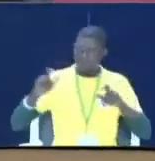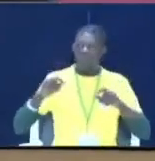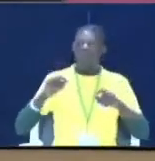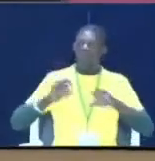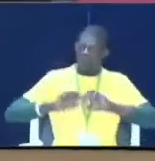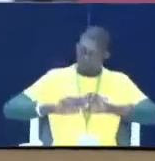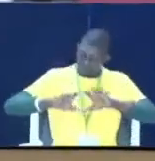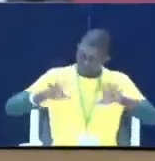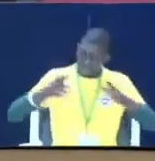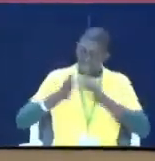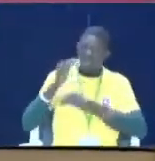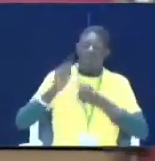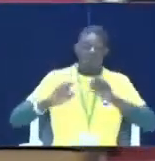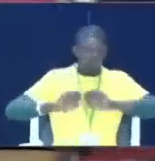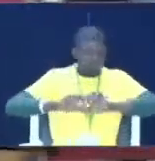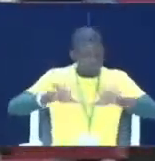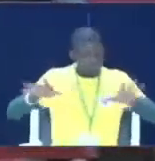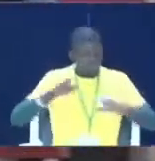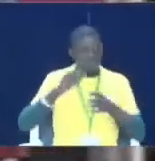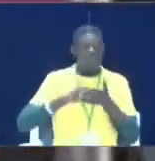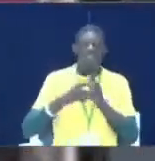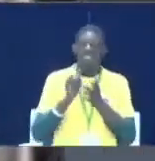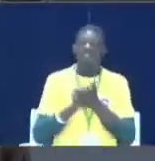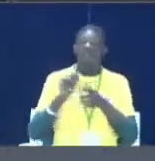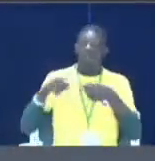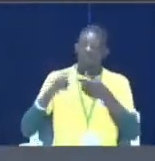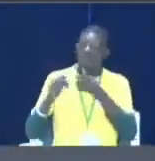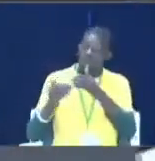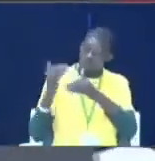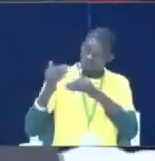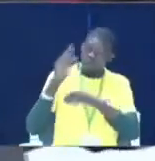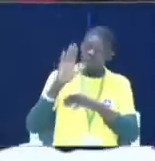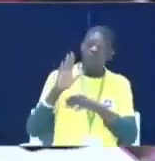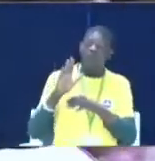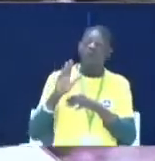allow God to stretch you. And what does that mean? You must go beyond your comfort zone.